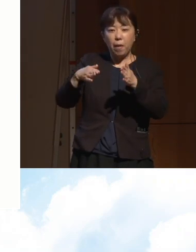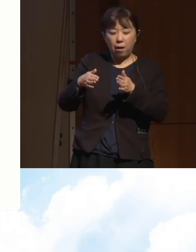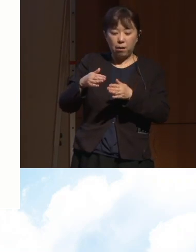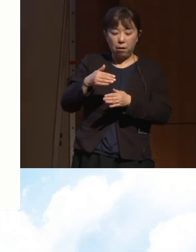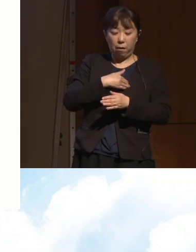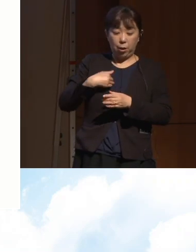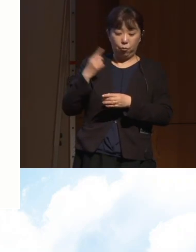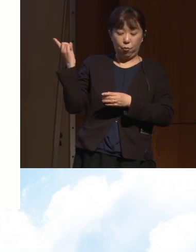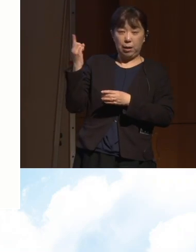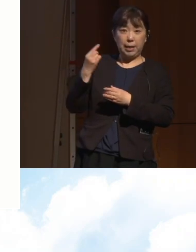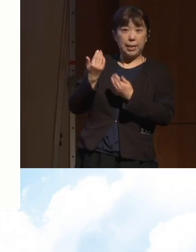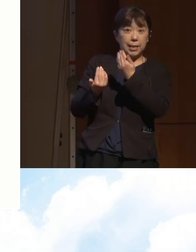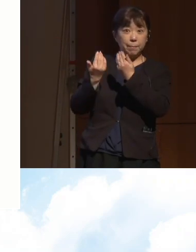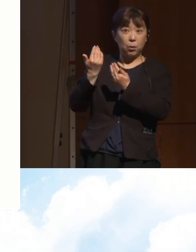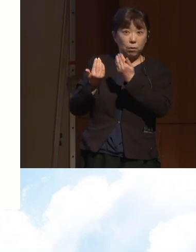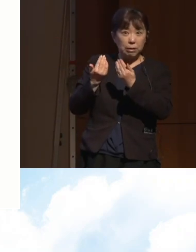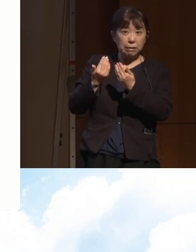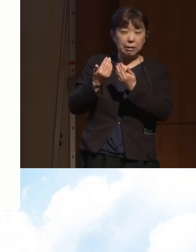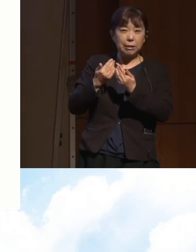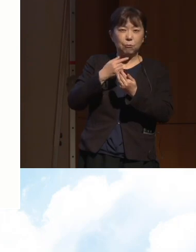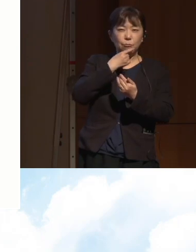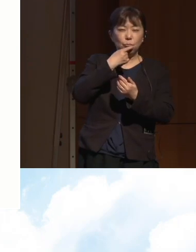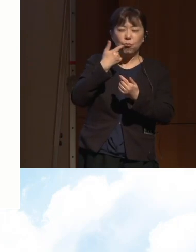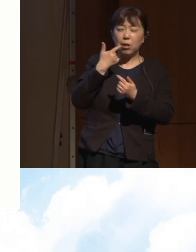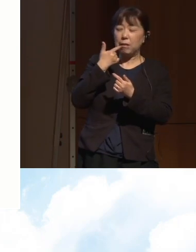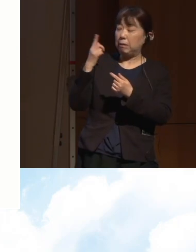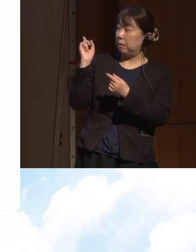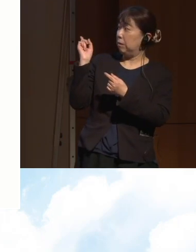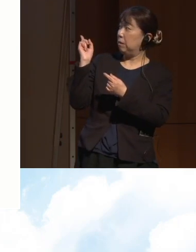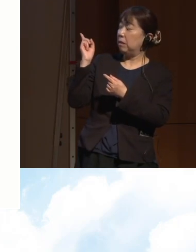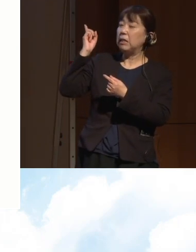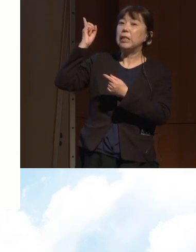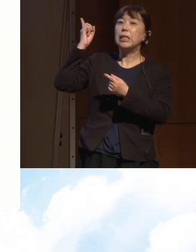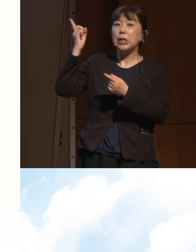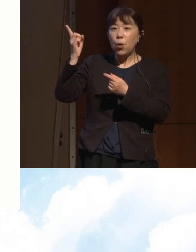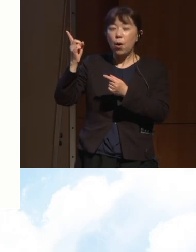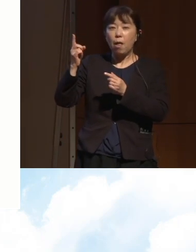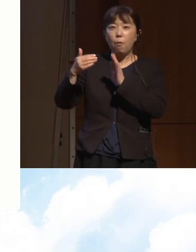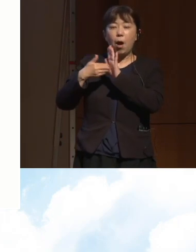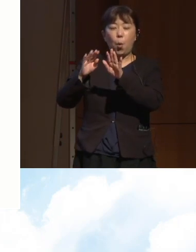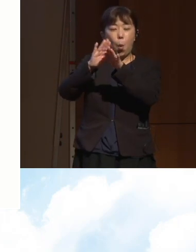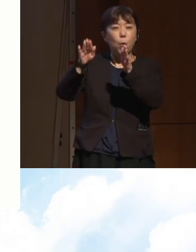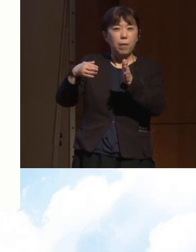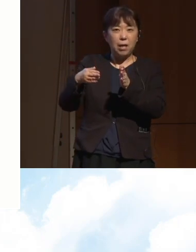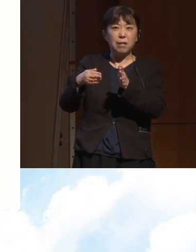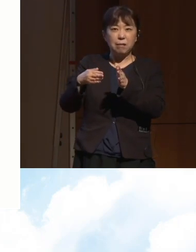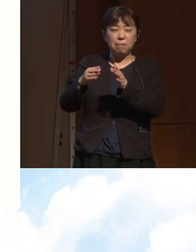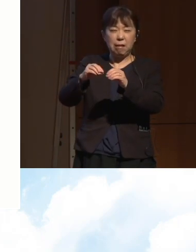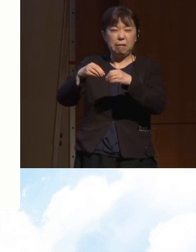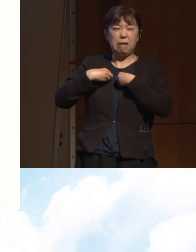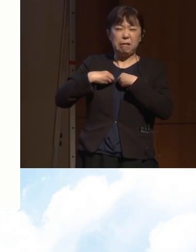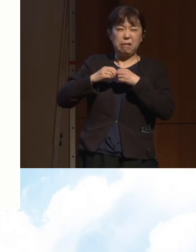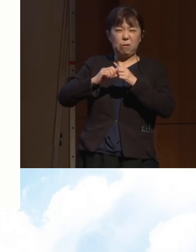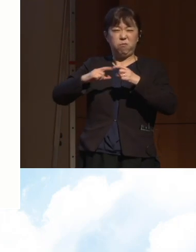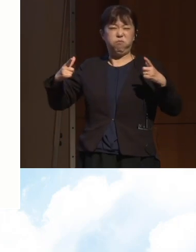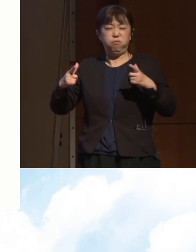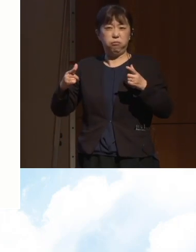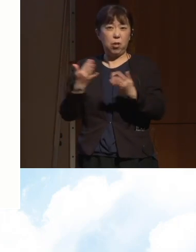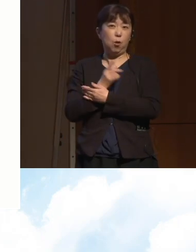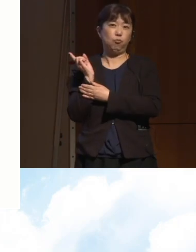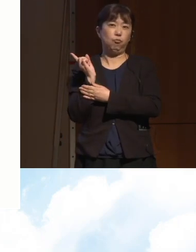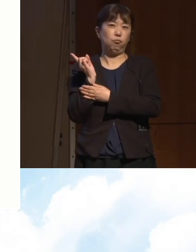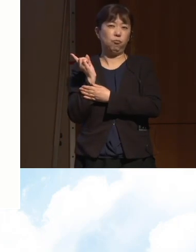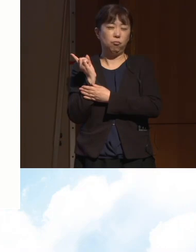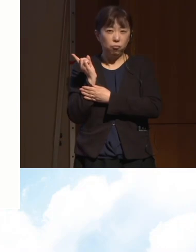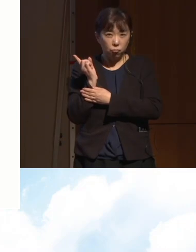don't neutralize the virus, and in fact, they enhance infection. Work from Barney Graham over